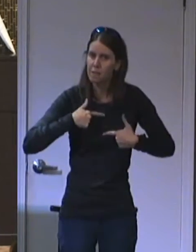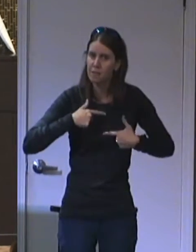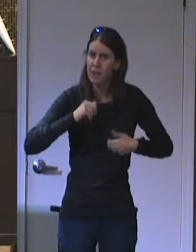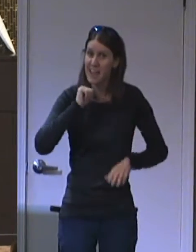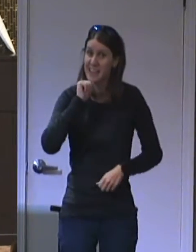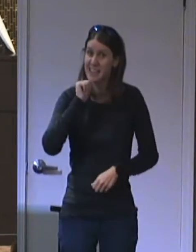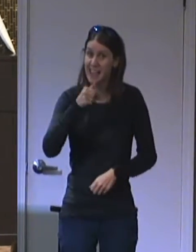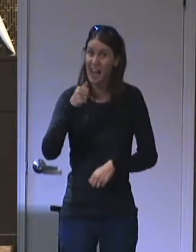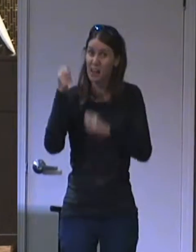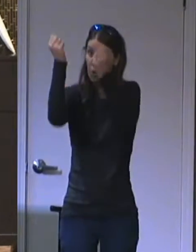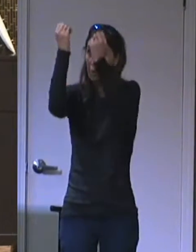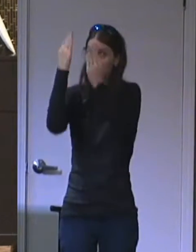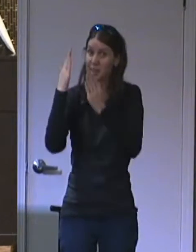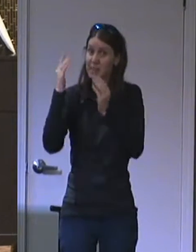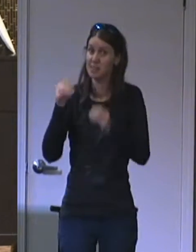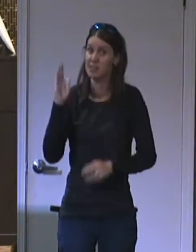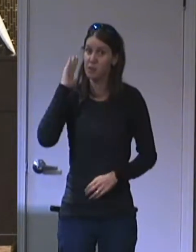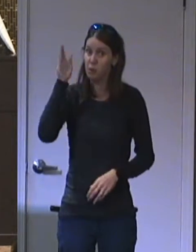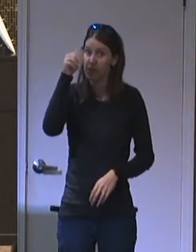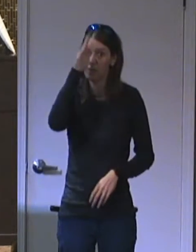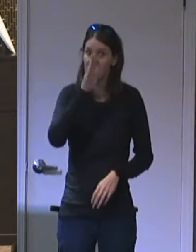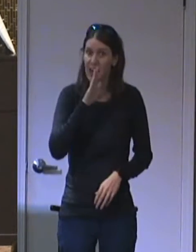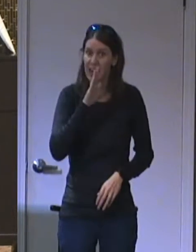your obedience to the will of God,